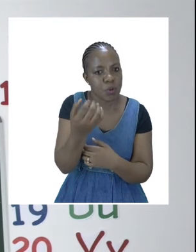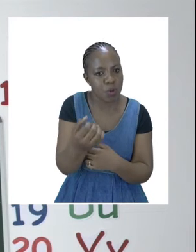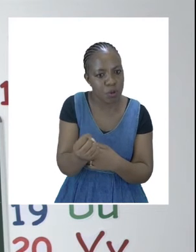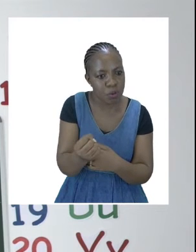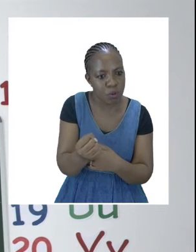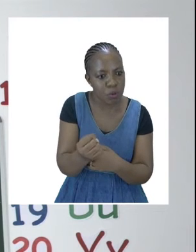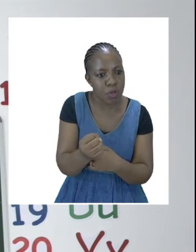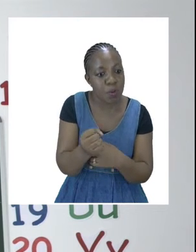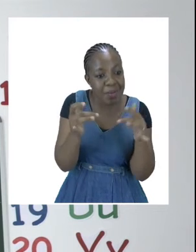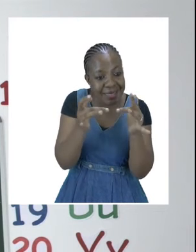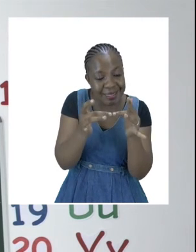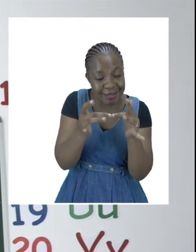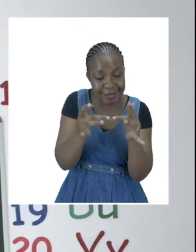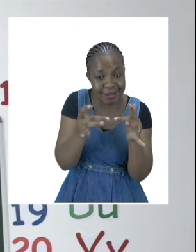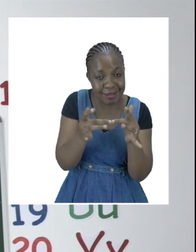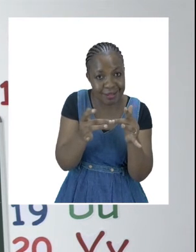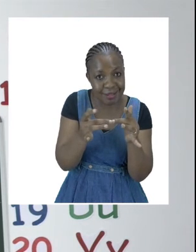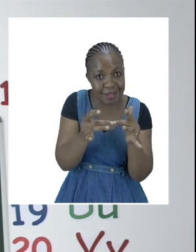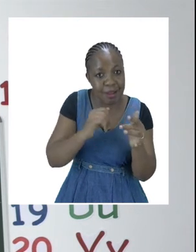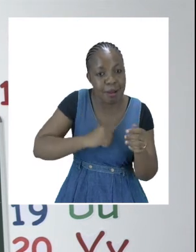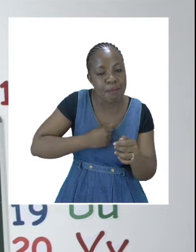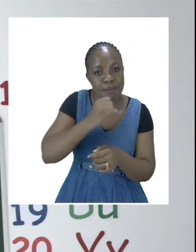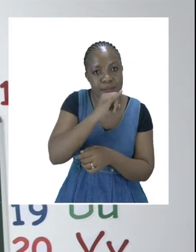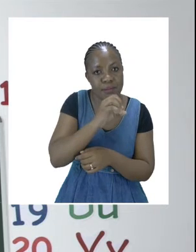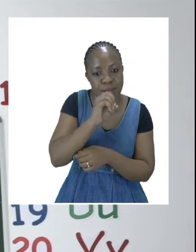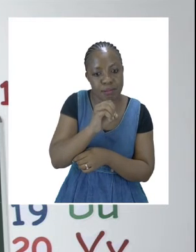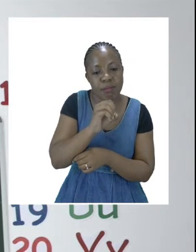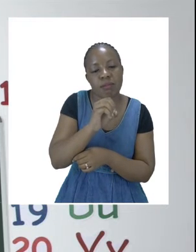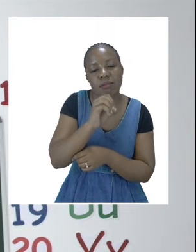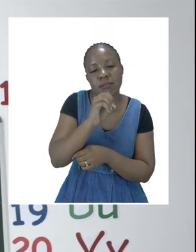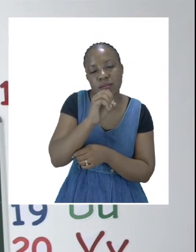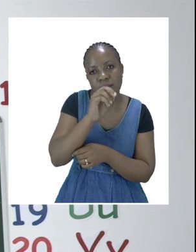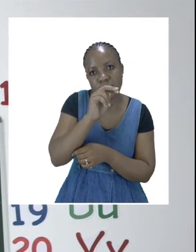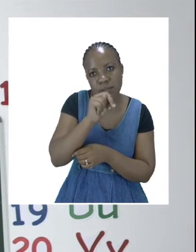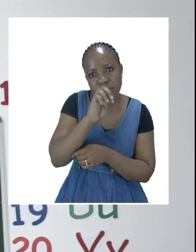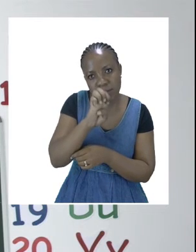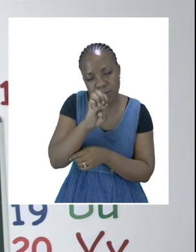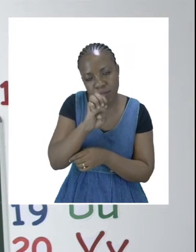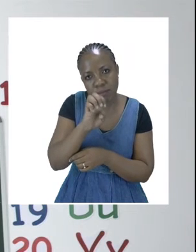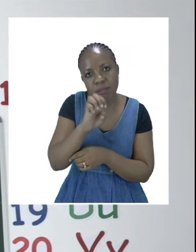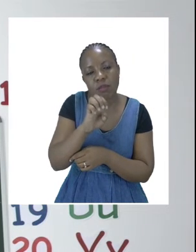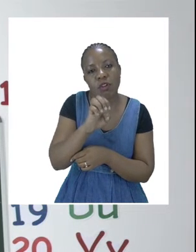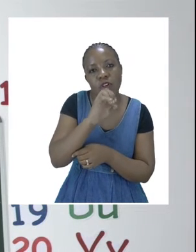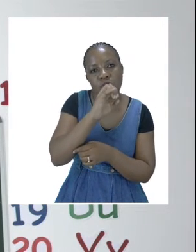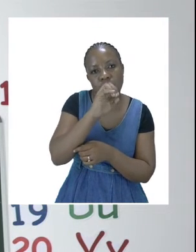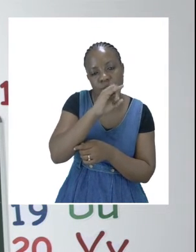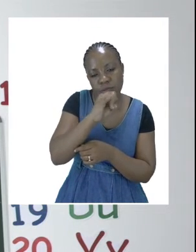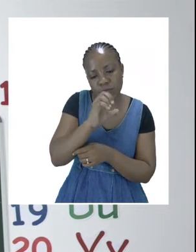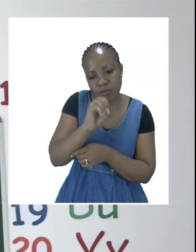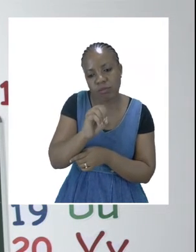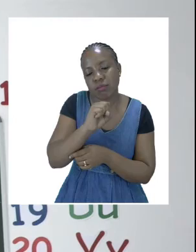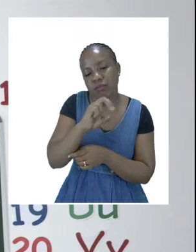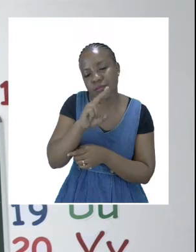our online platforms, MyZone and Zoshi Facebook pages, and in addition,